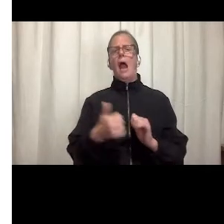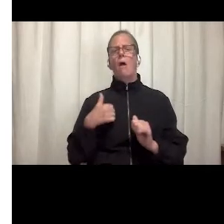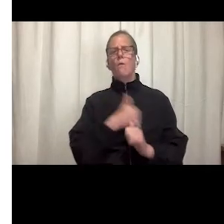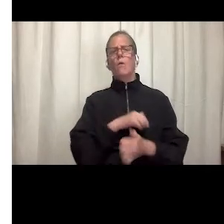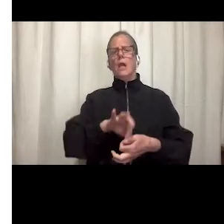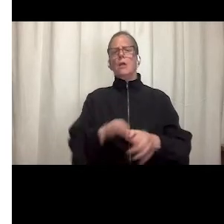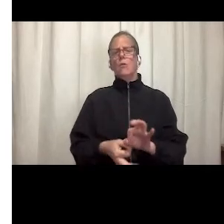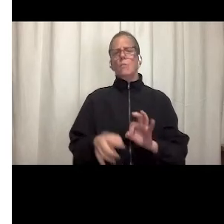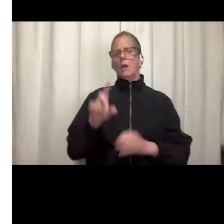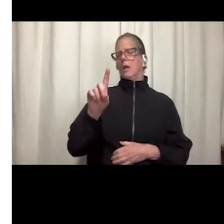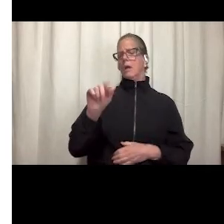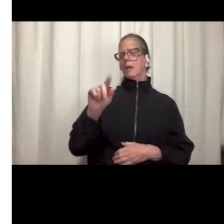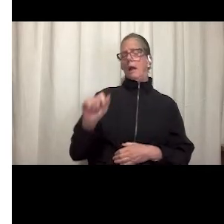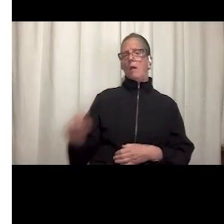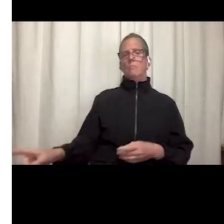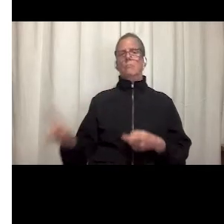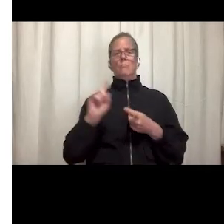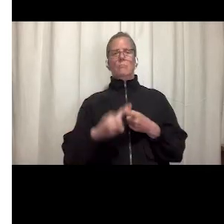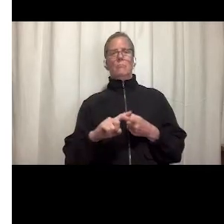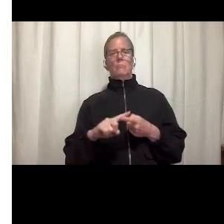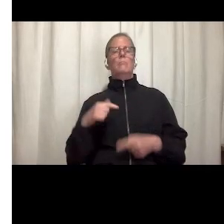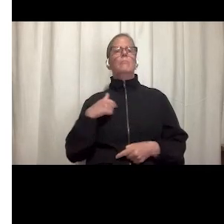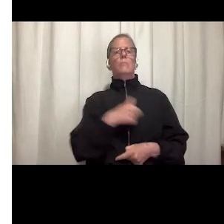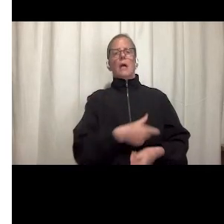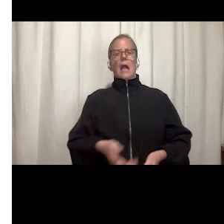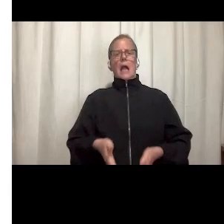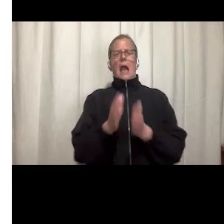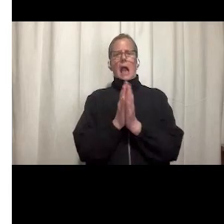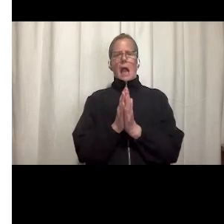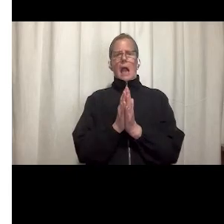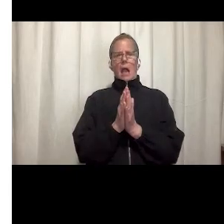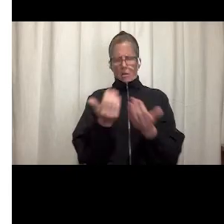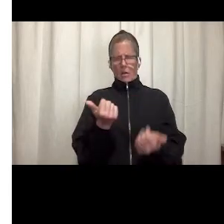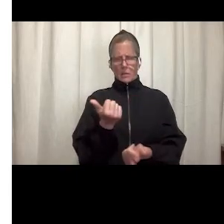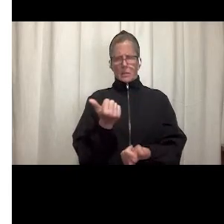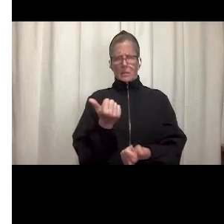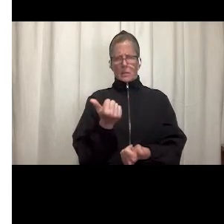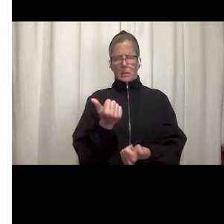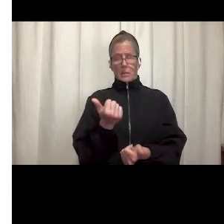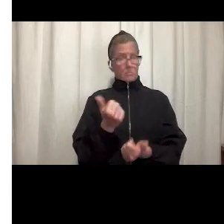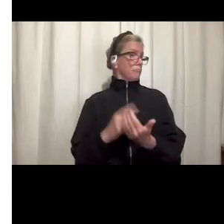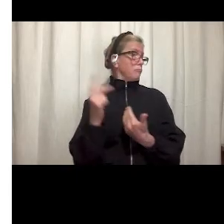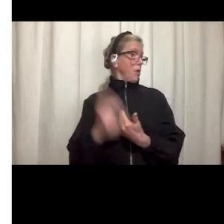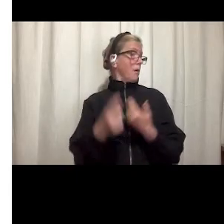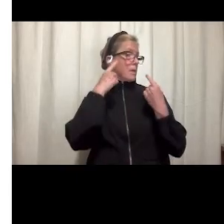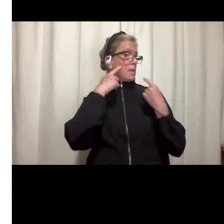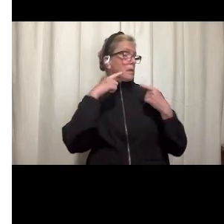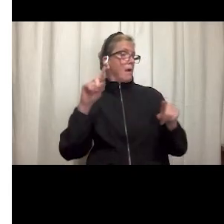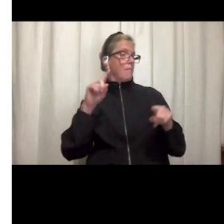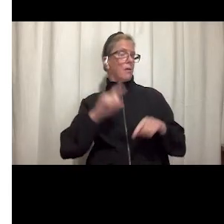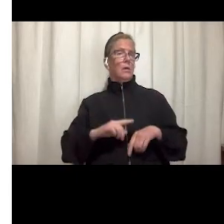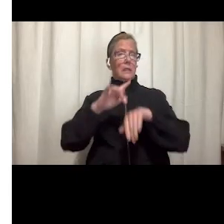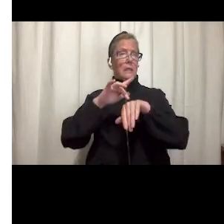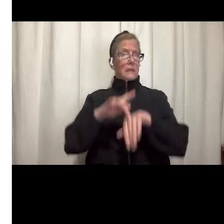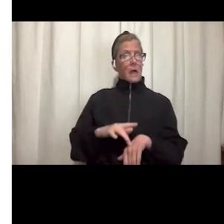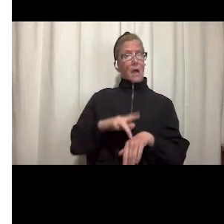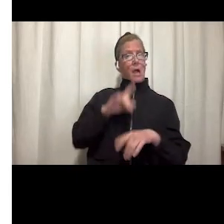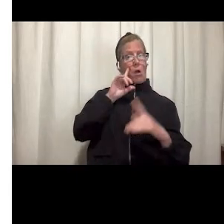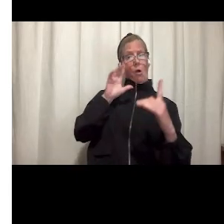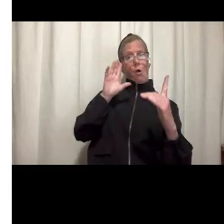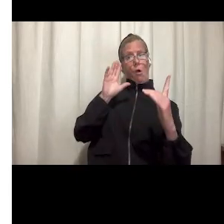us. First, we ask, has the program been successful in attaining the anticipated